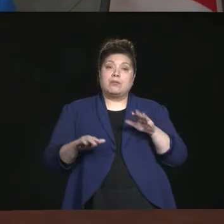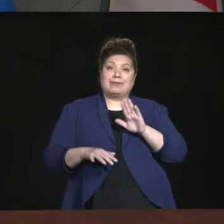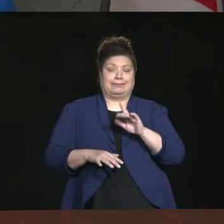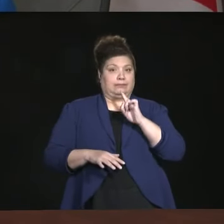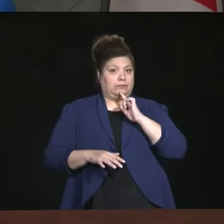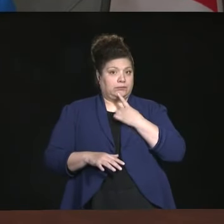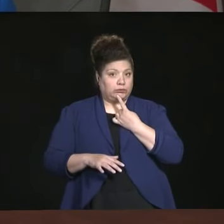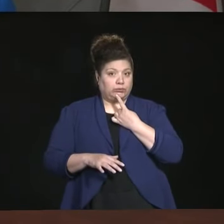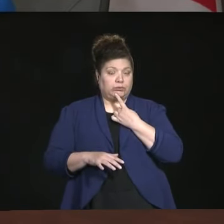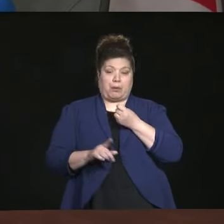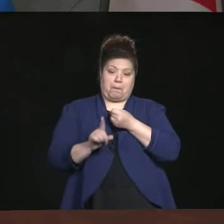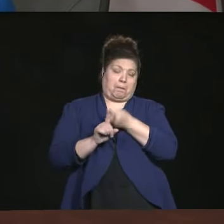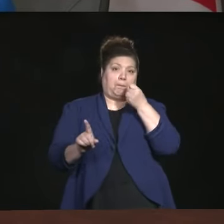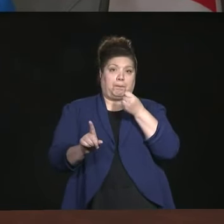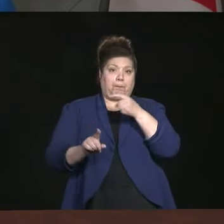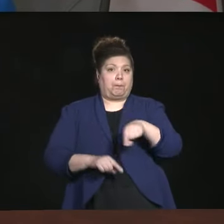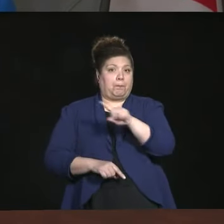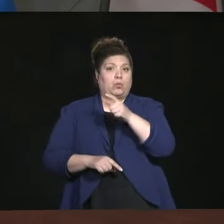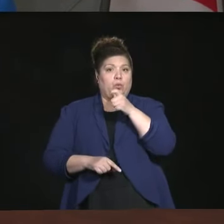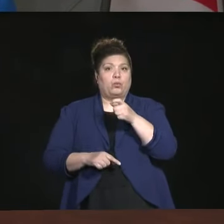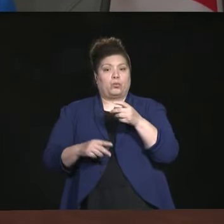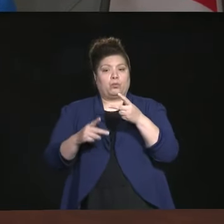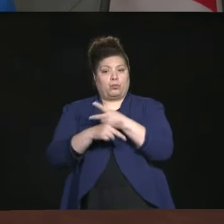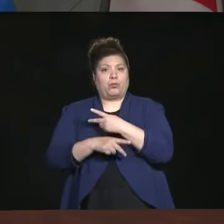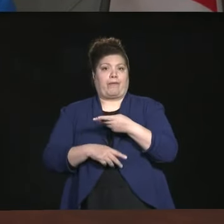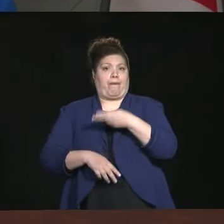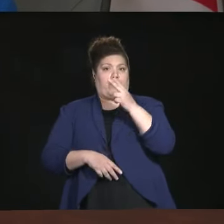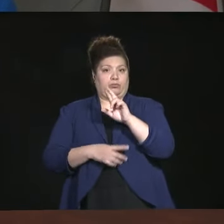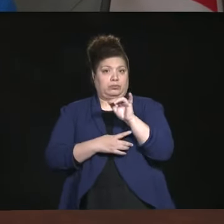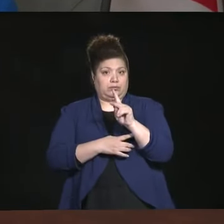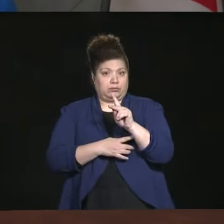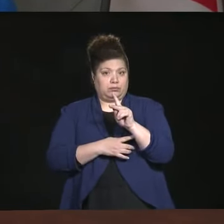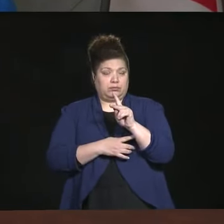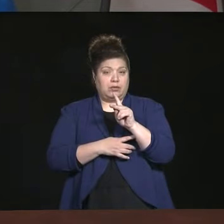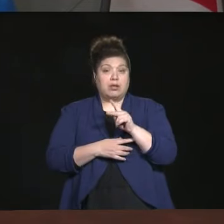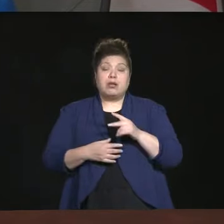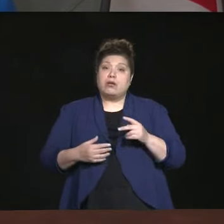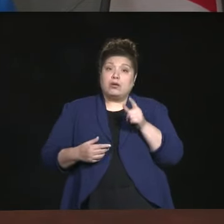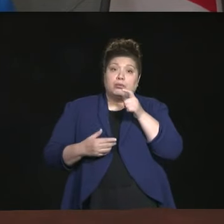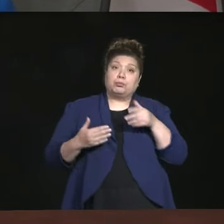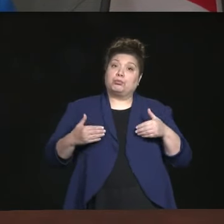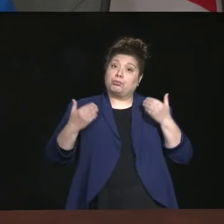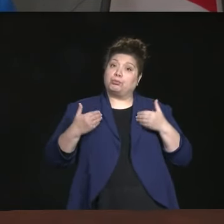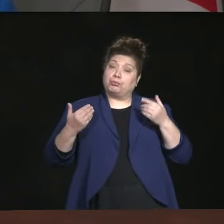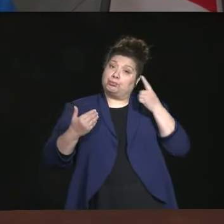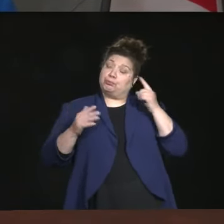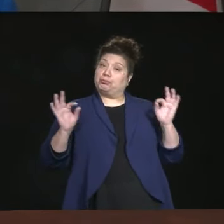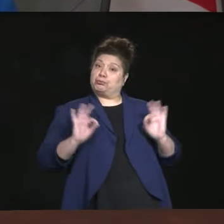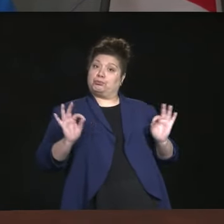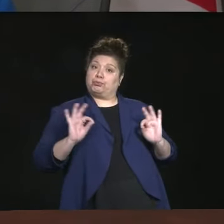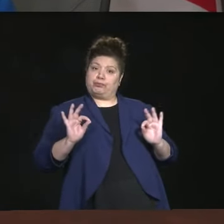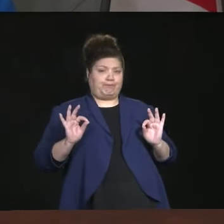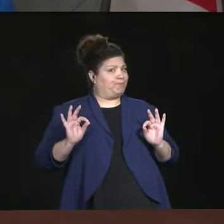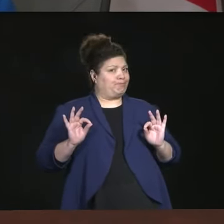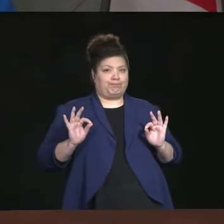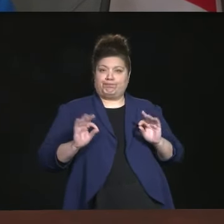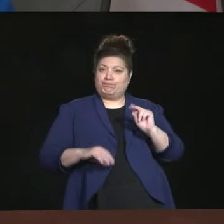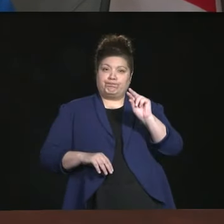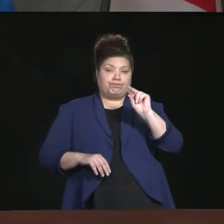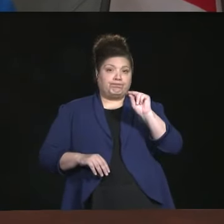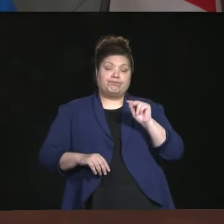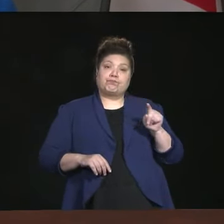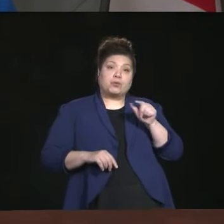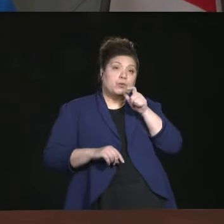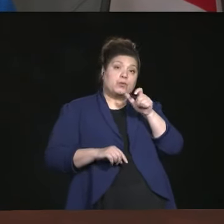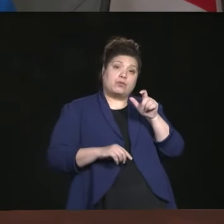those high-risk individuals. However, the young are not spared from severe outcomes. Adults under 40 account for